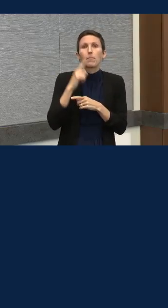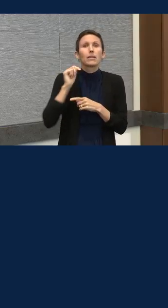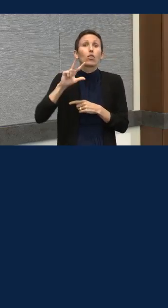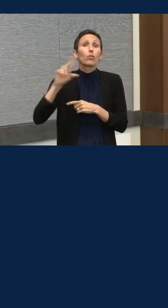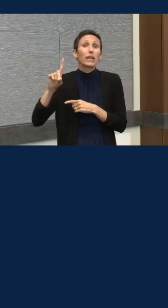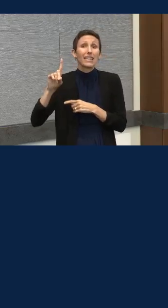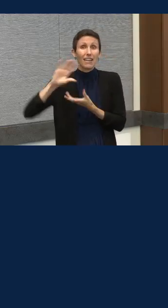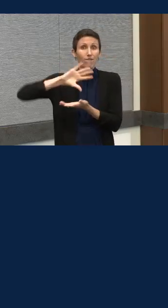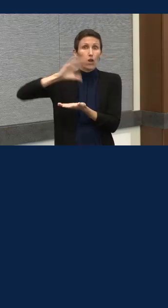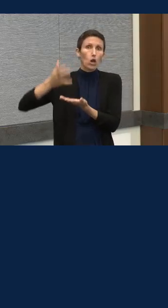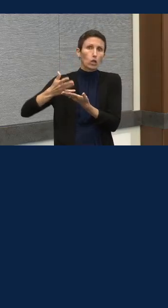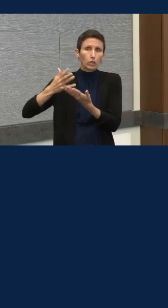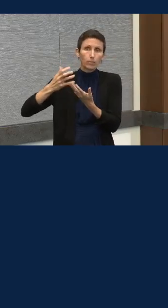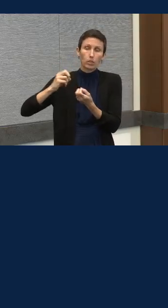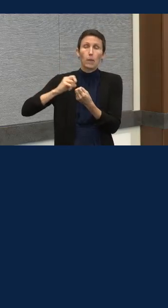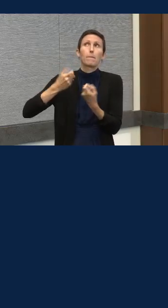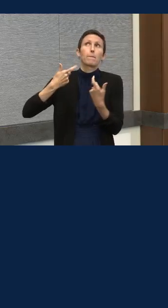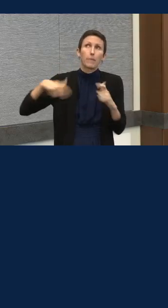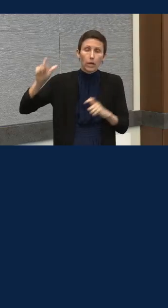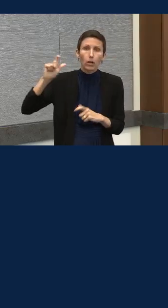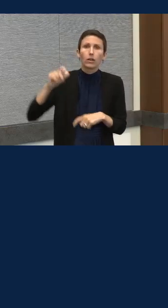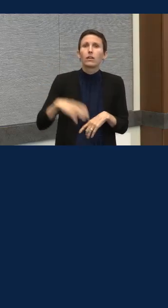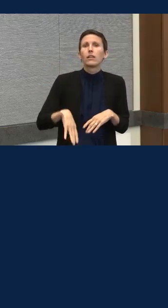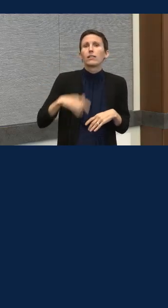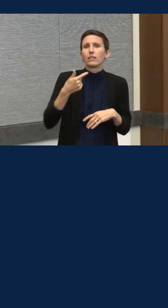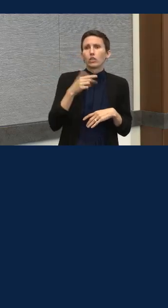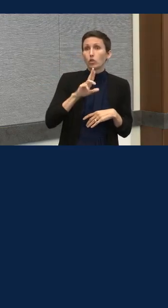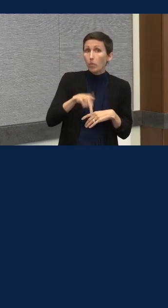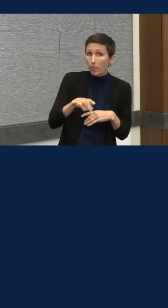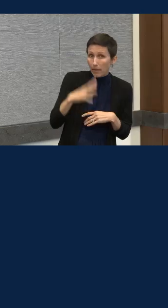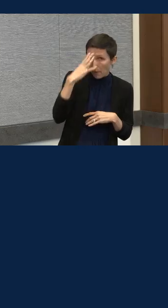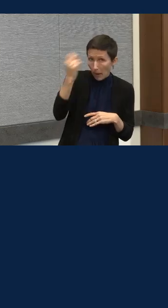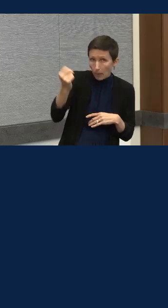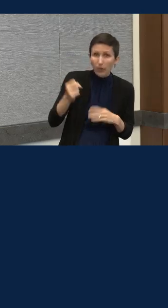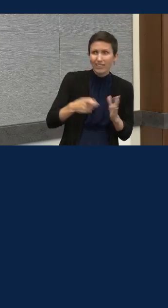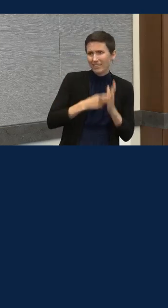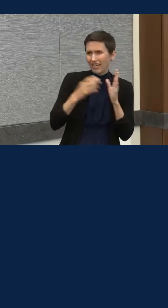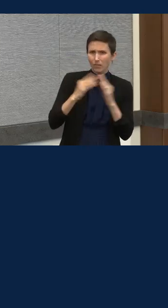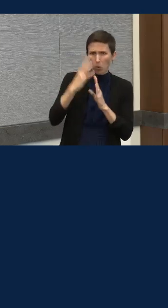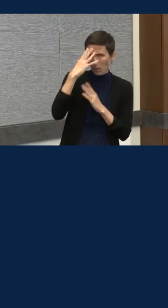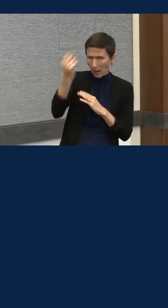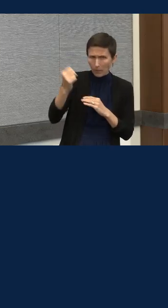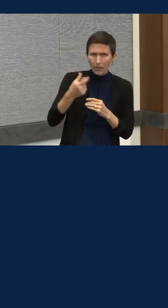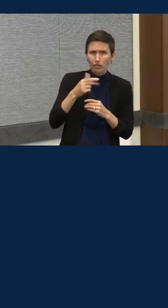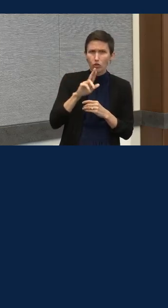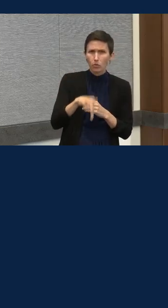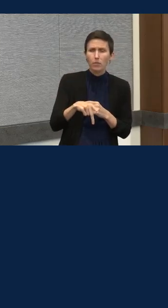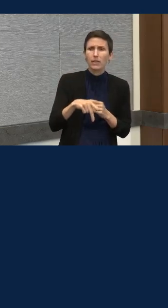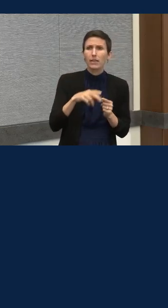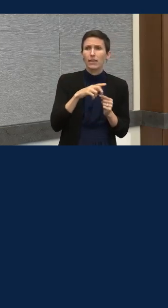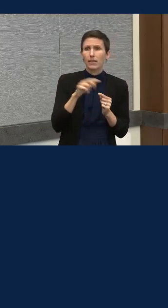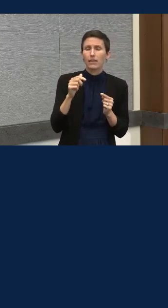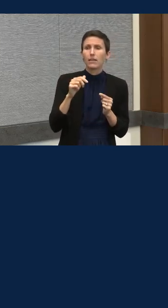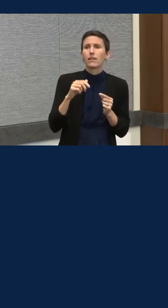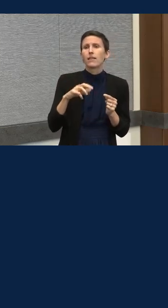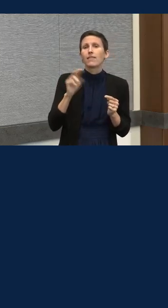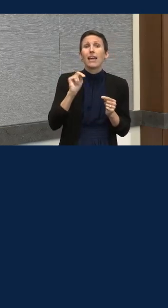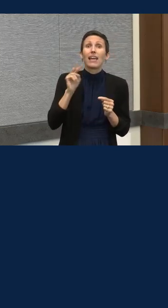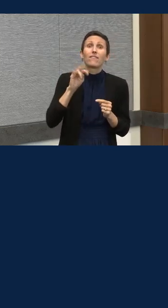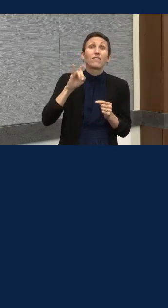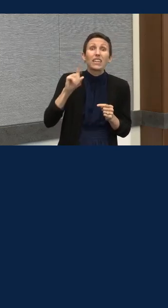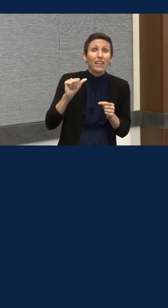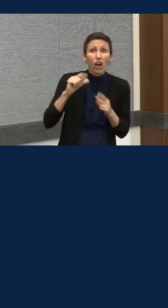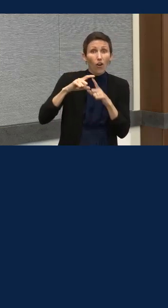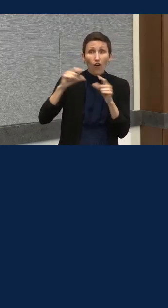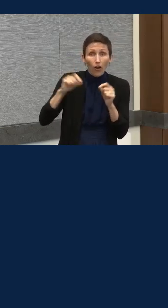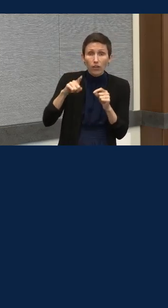bigger, and the GPU memory. And it takes more memory, right? And the GPUs, the graphic, the NVIDIA cards that you all